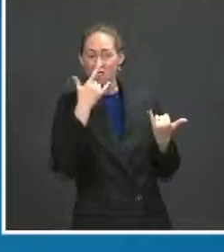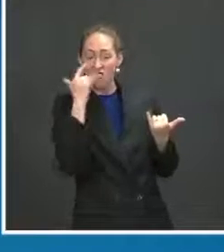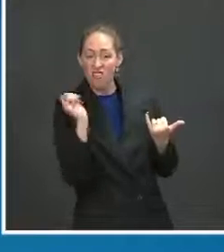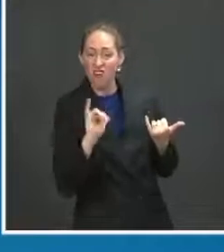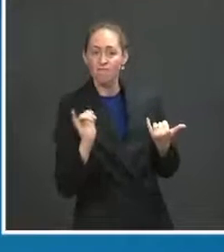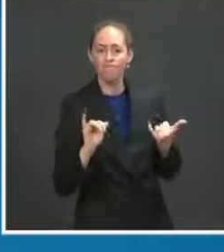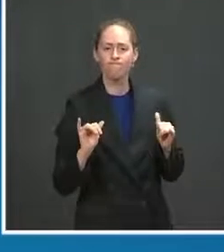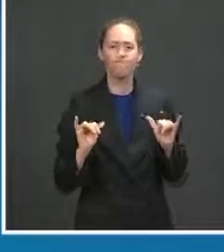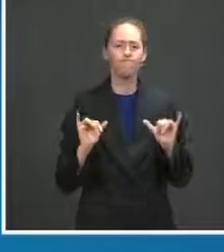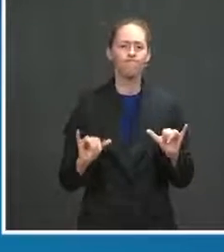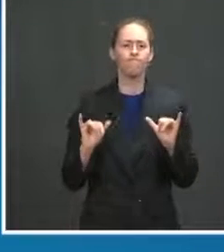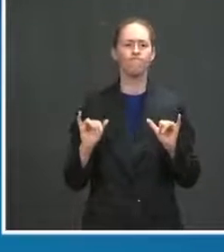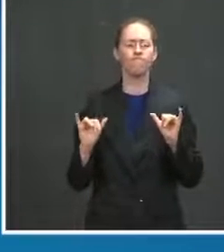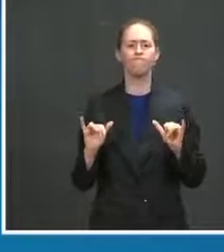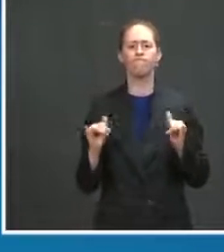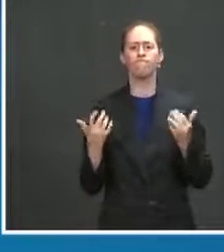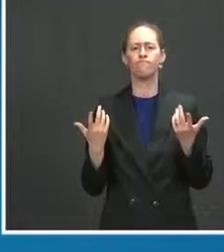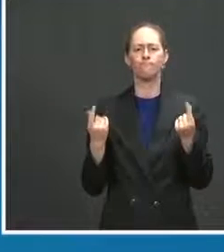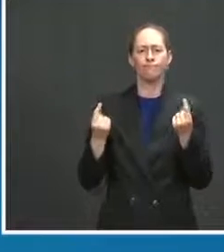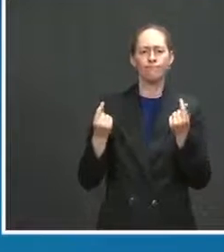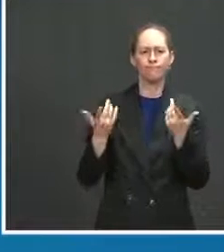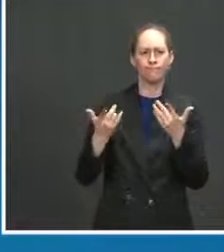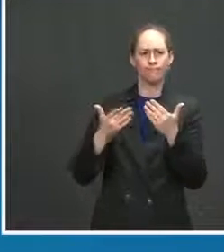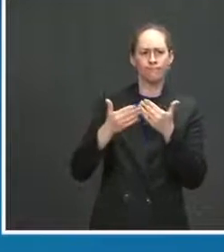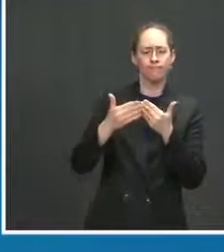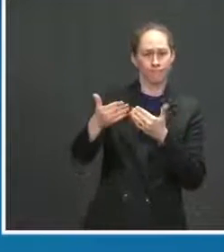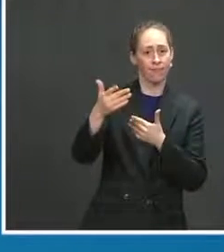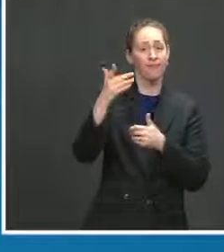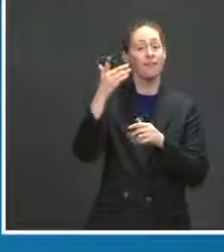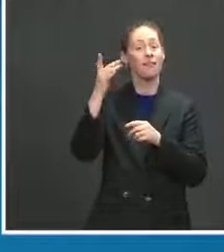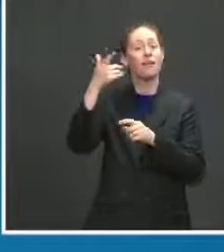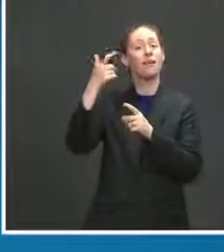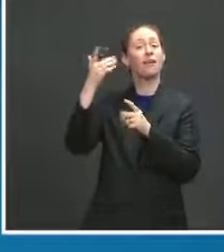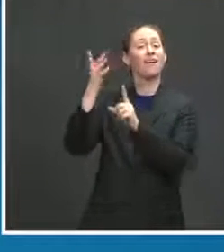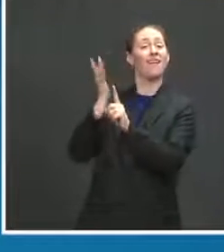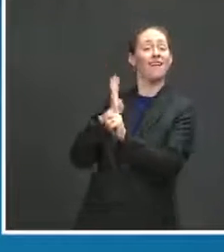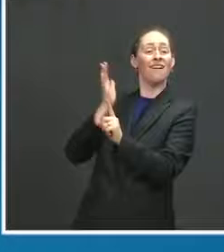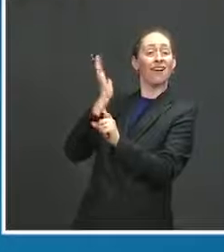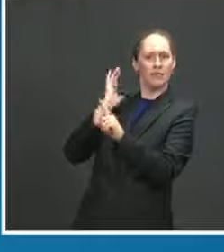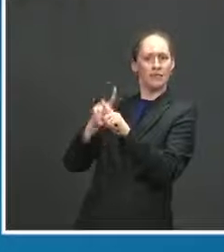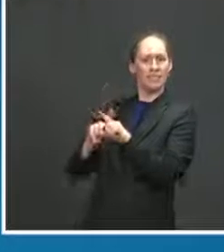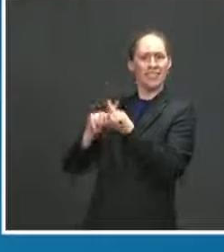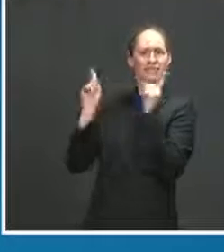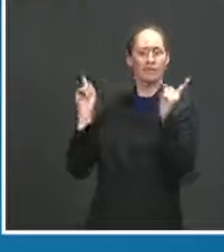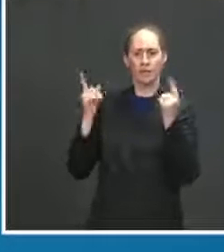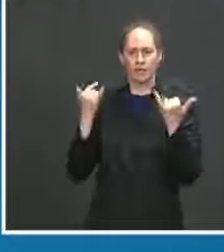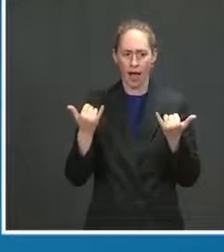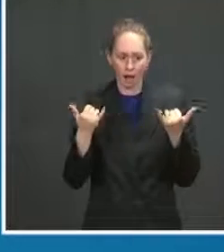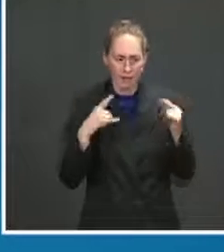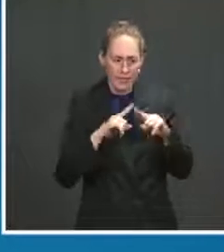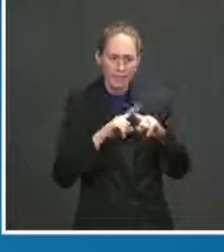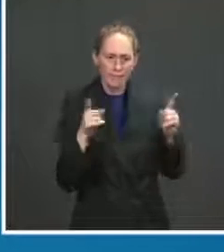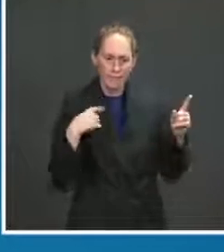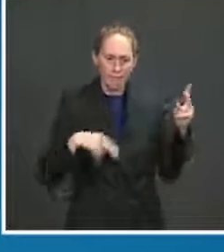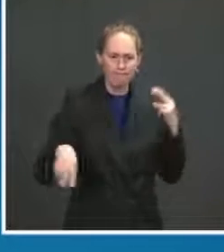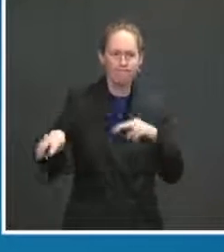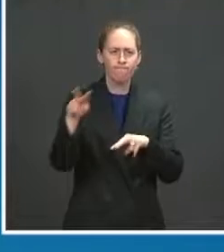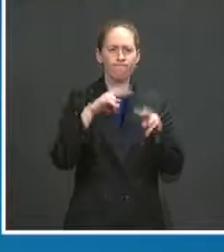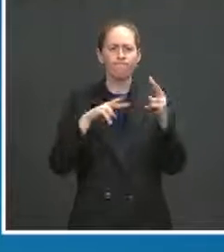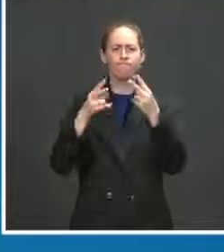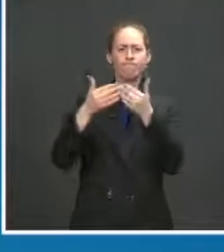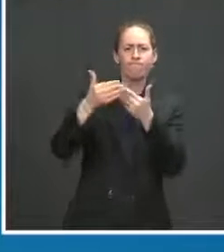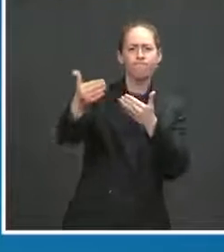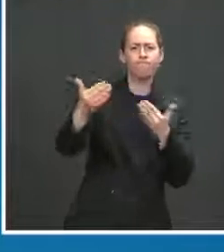any era that came before. So the challenge now, the challenge before us